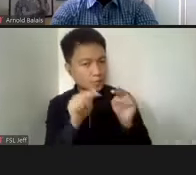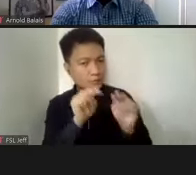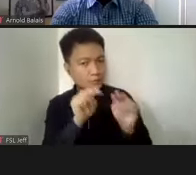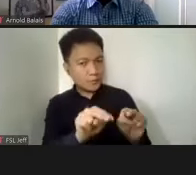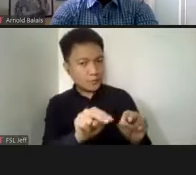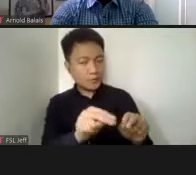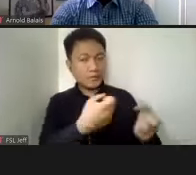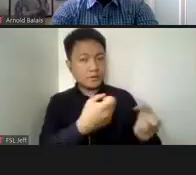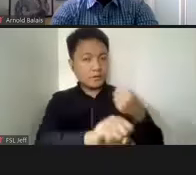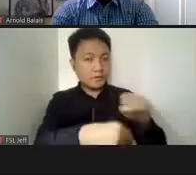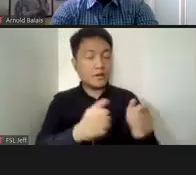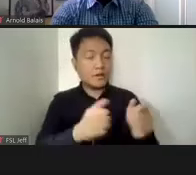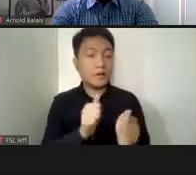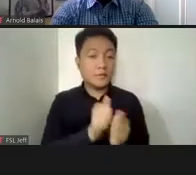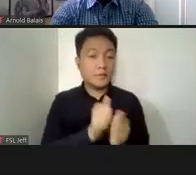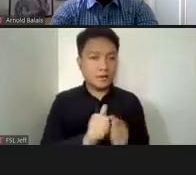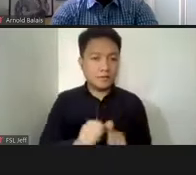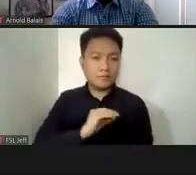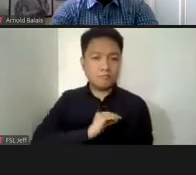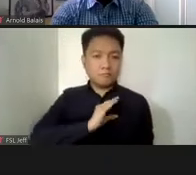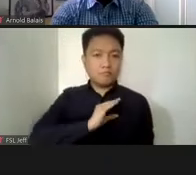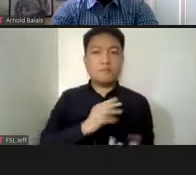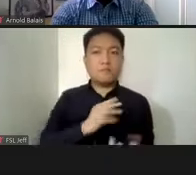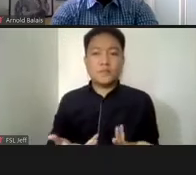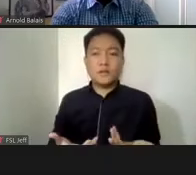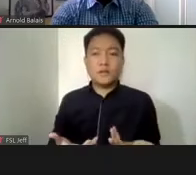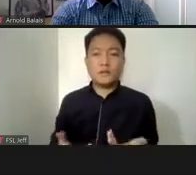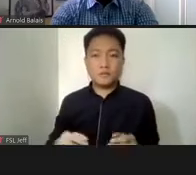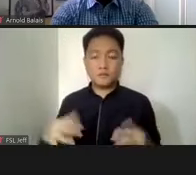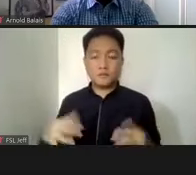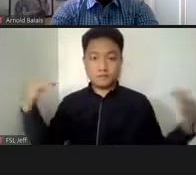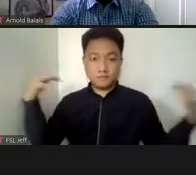showing interest is an inspiration already to